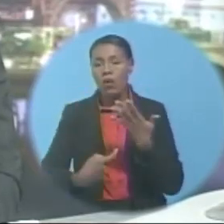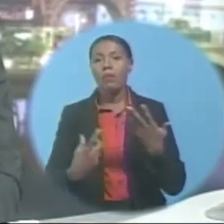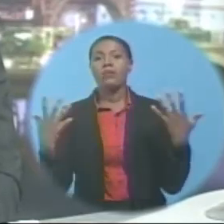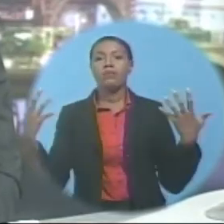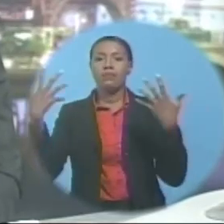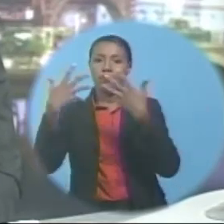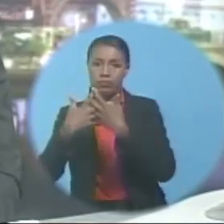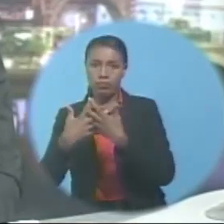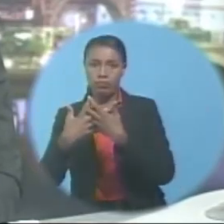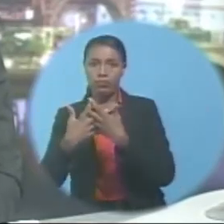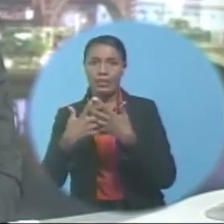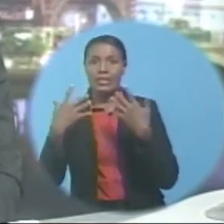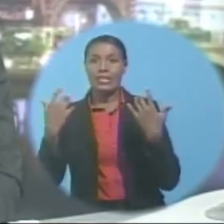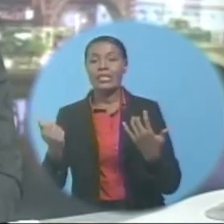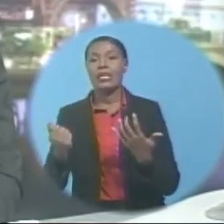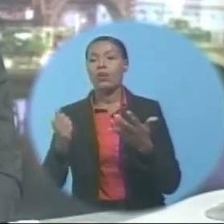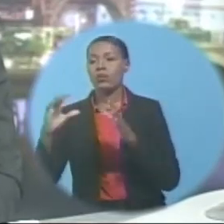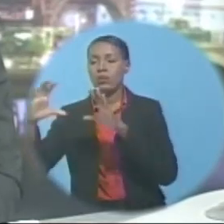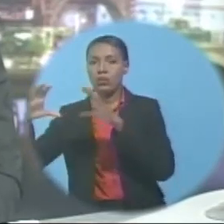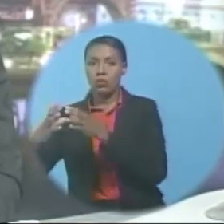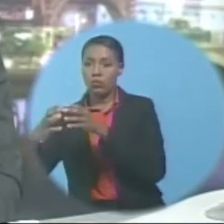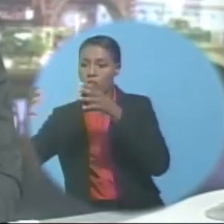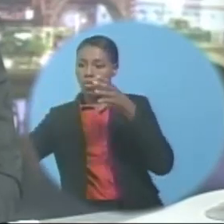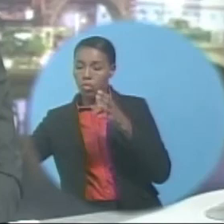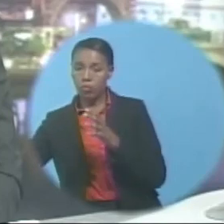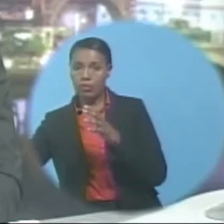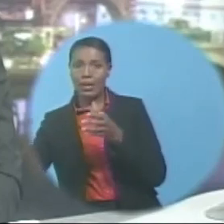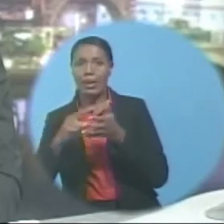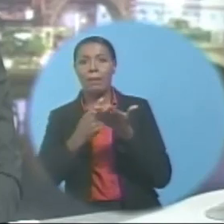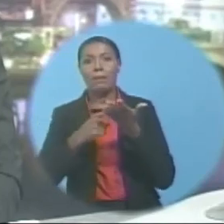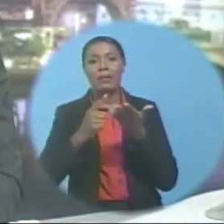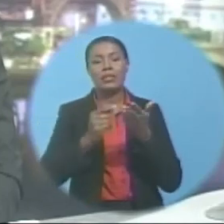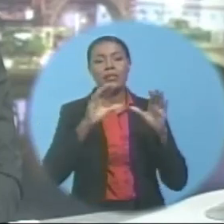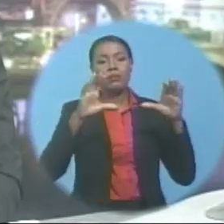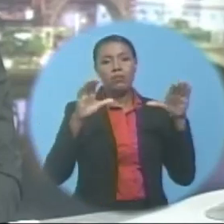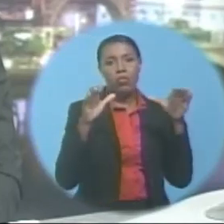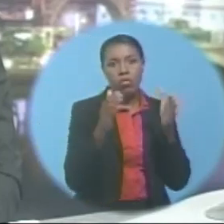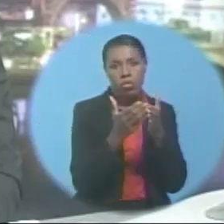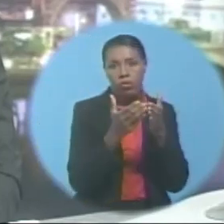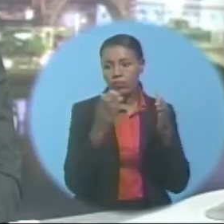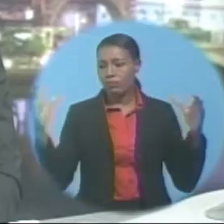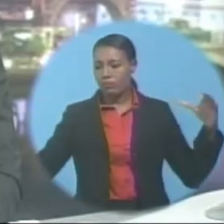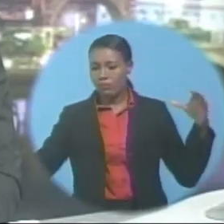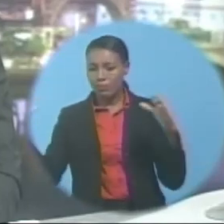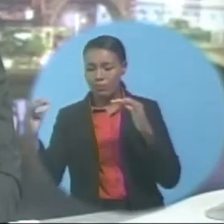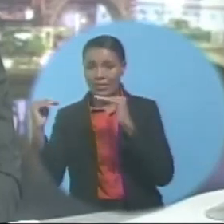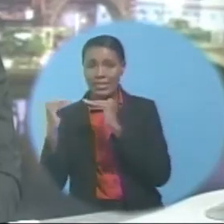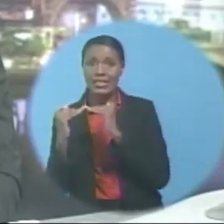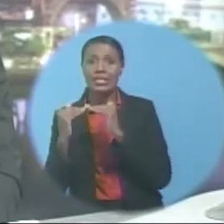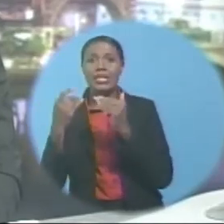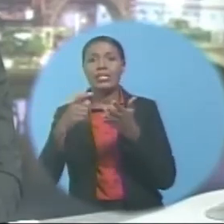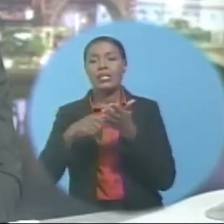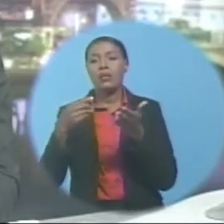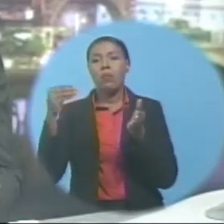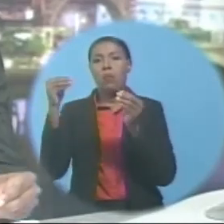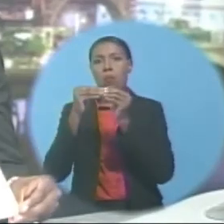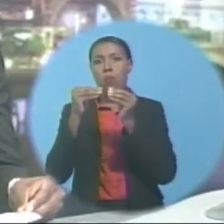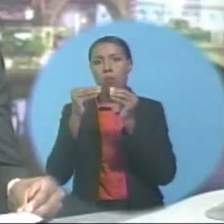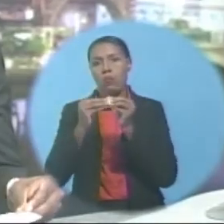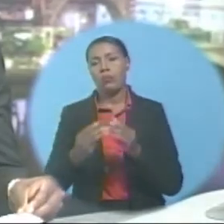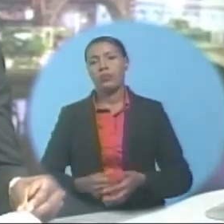cabinet-appointed positions for interns, but that number has been deemed insufficient to accommodate the large number of applicants each